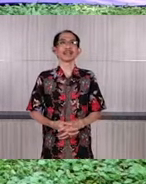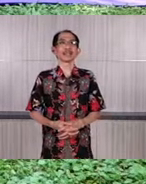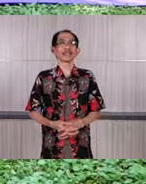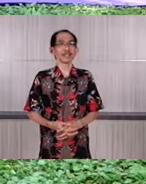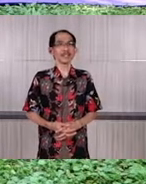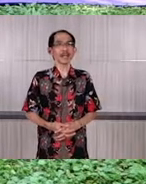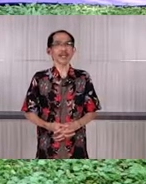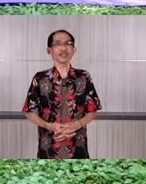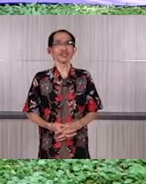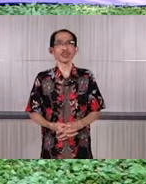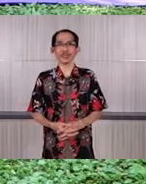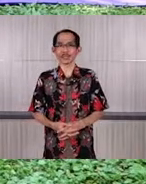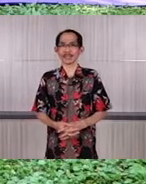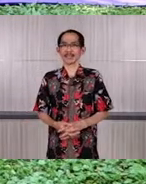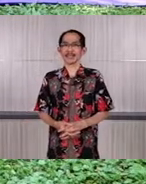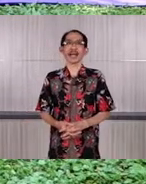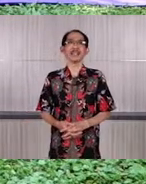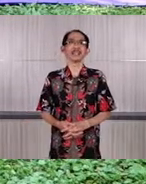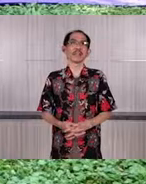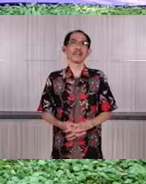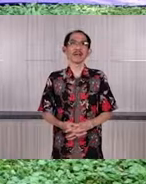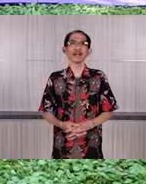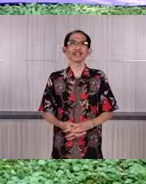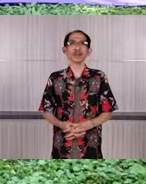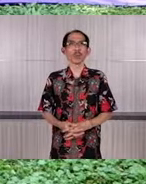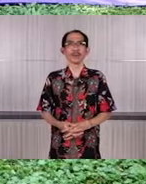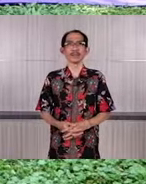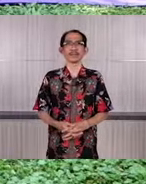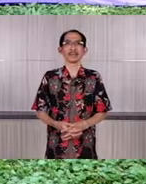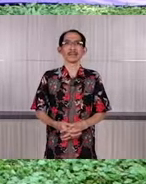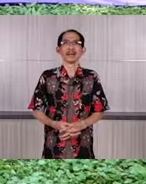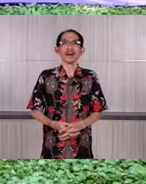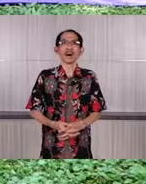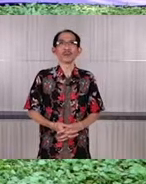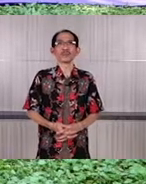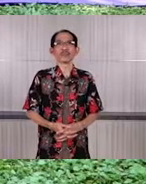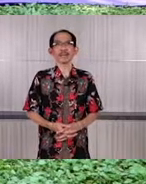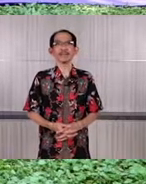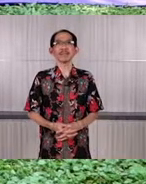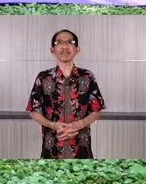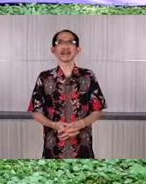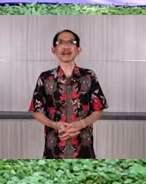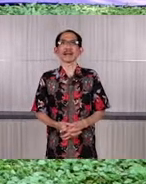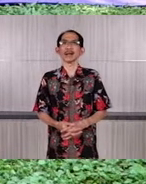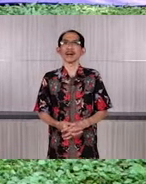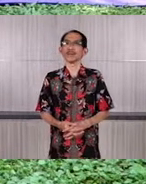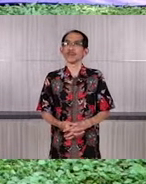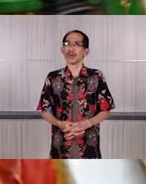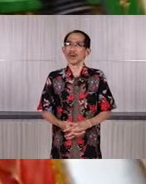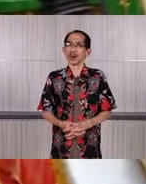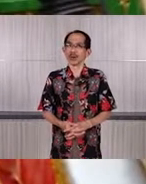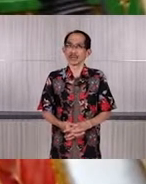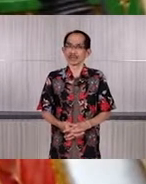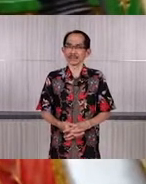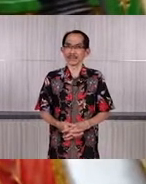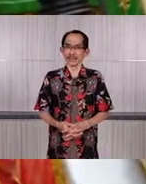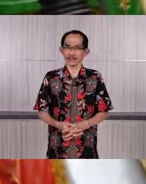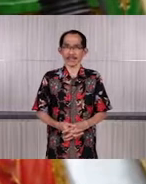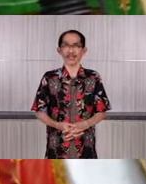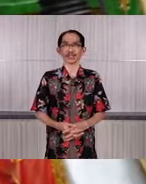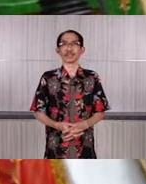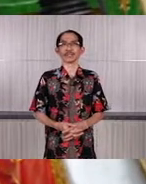practice steer us toward and give us a ways of practicing kind of